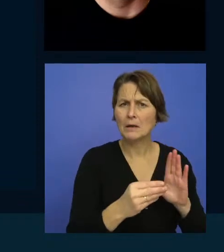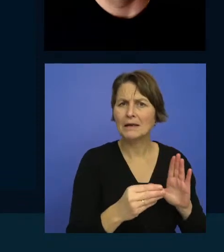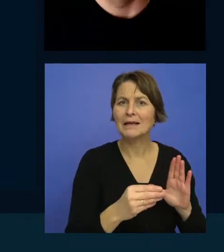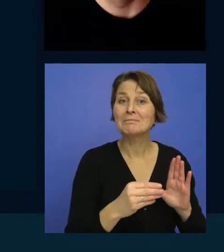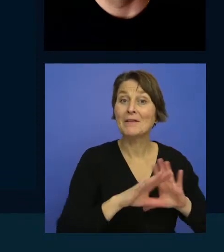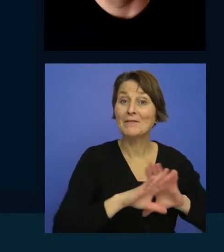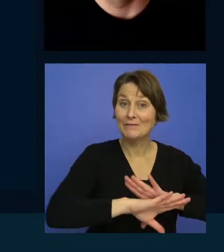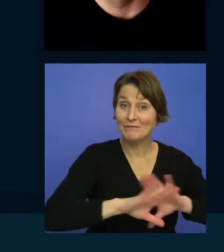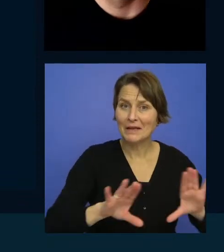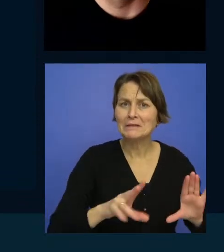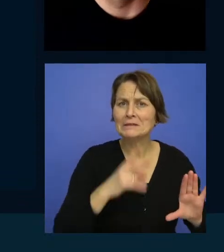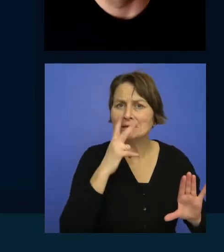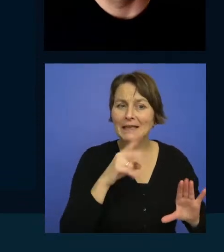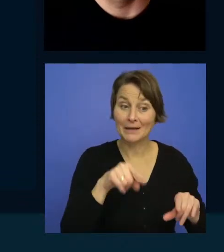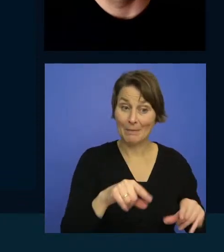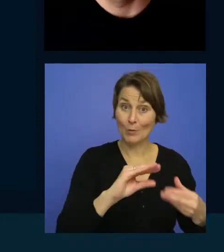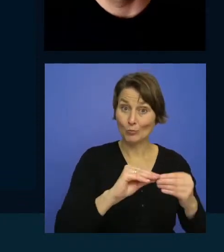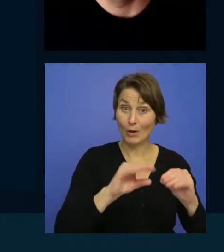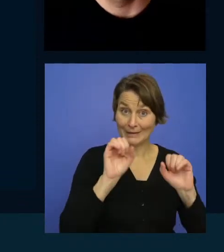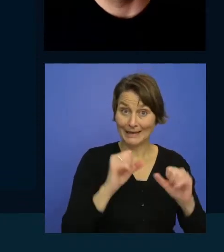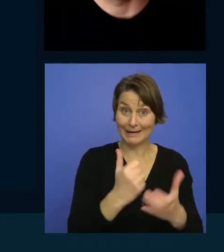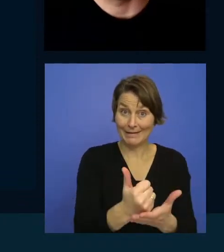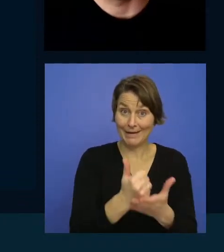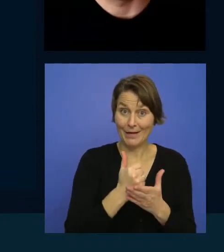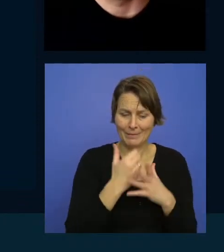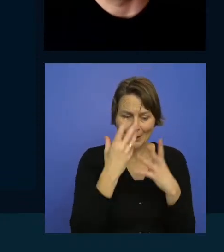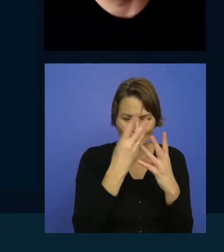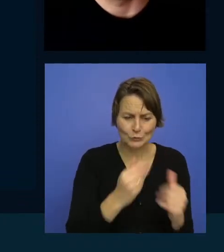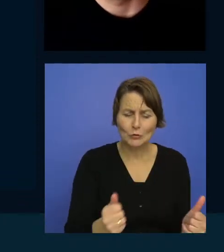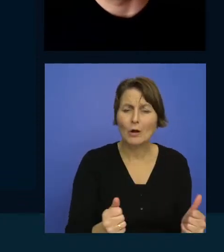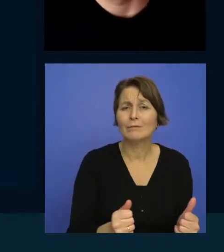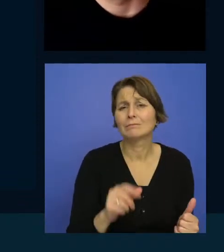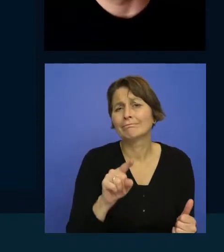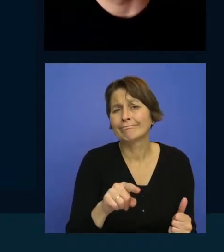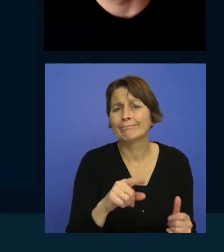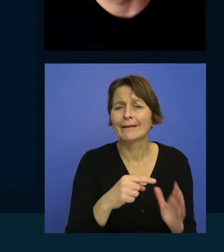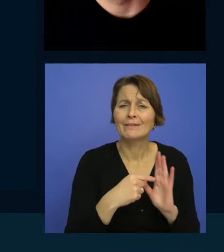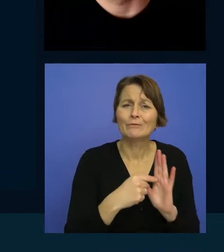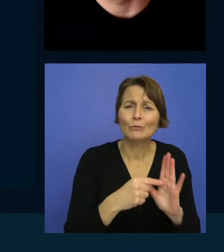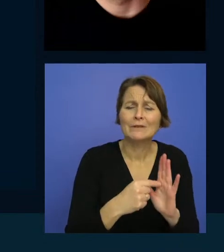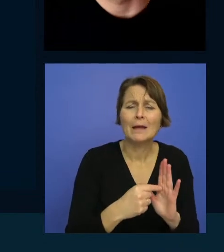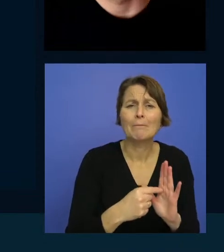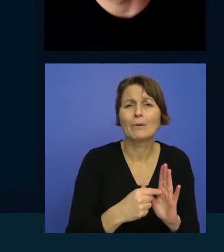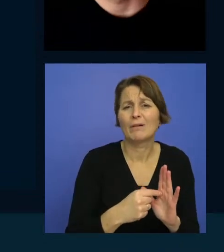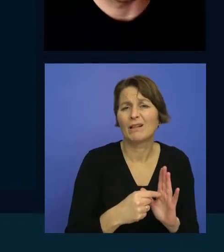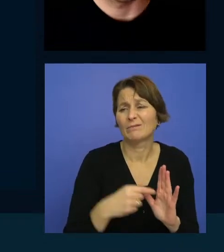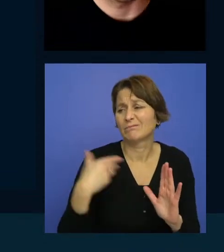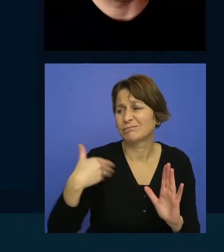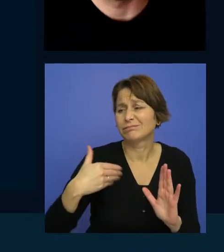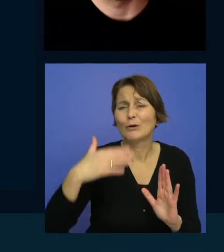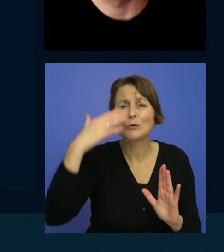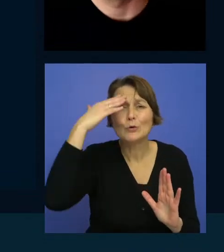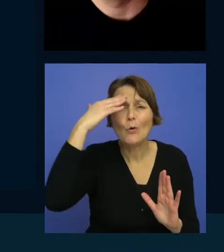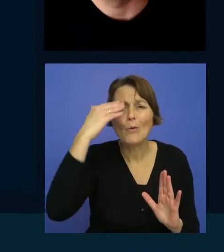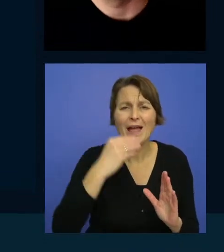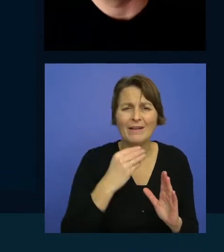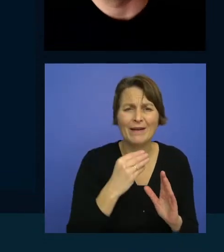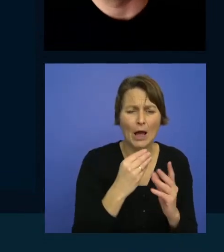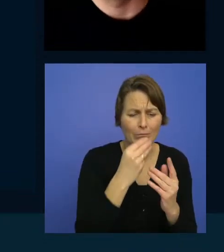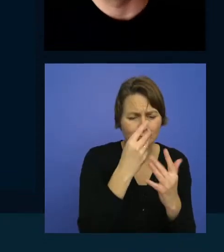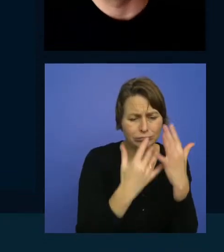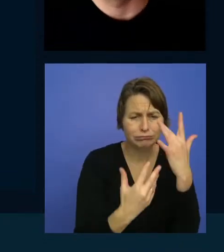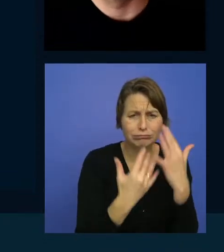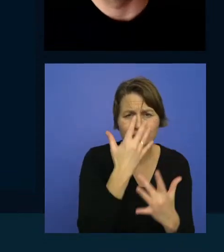my problem? So of course, I can look at traditional metrics like accuracy. However, since this is a problem